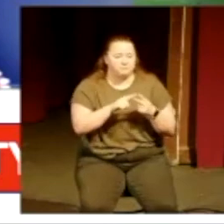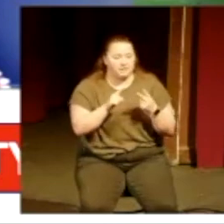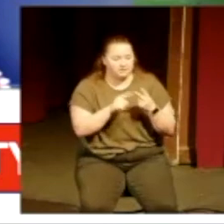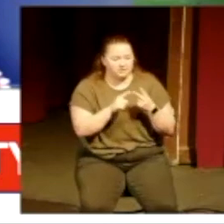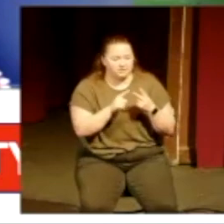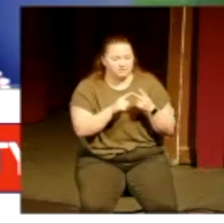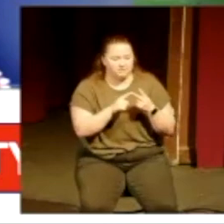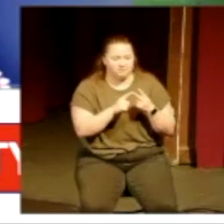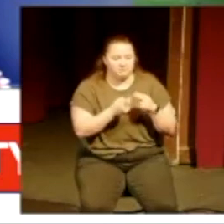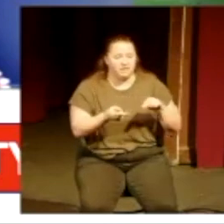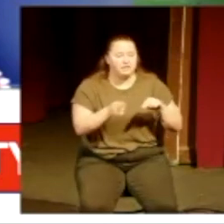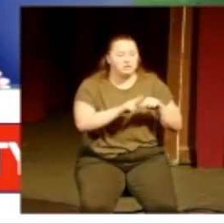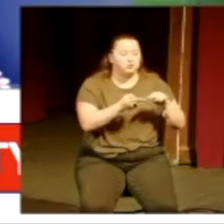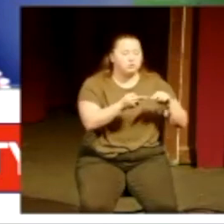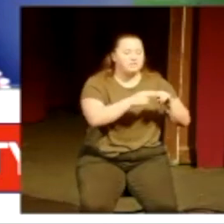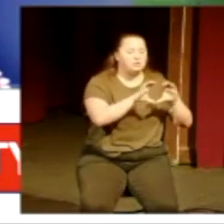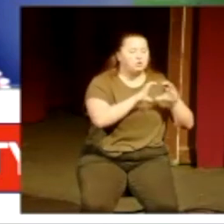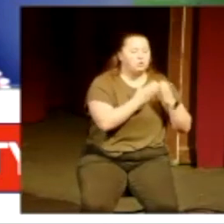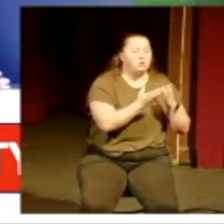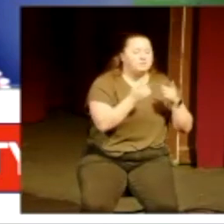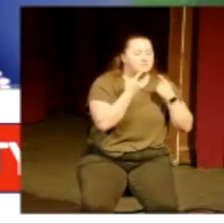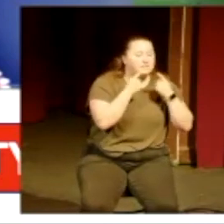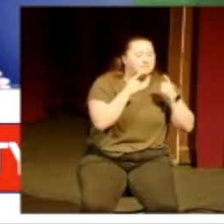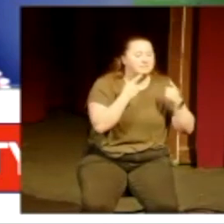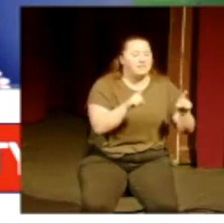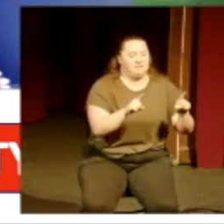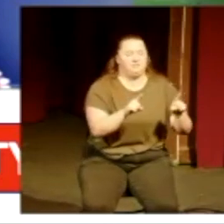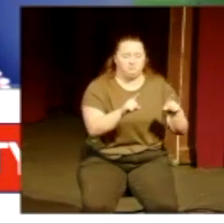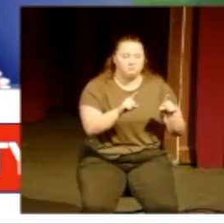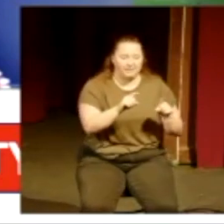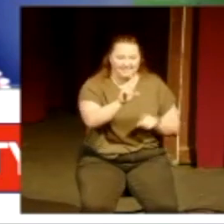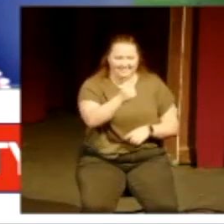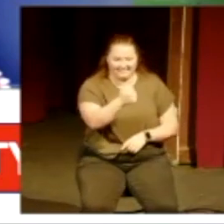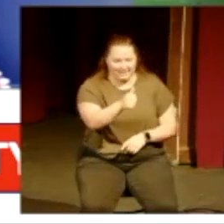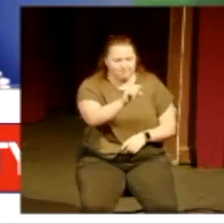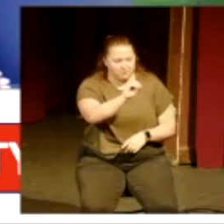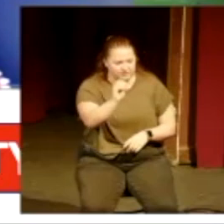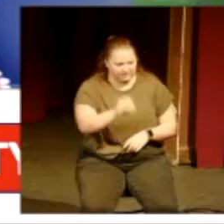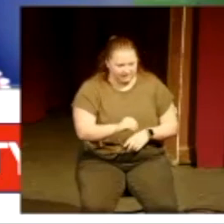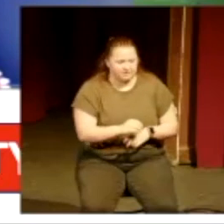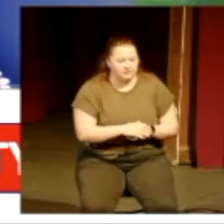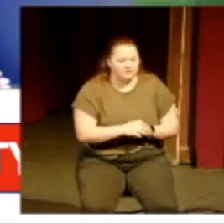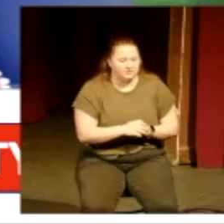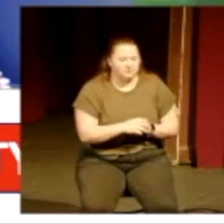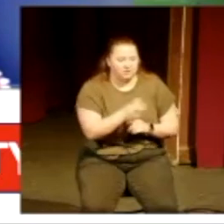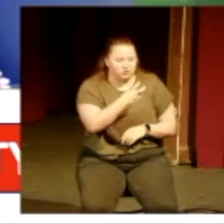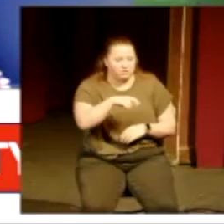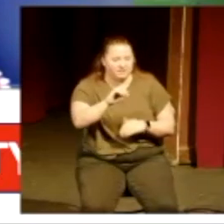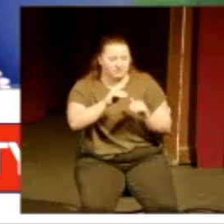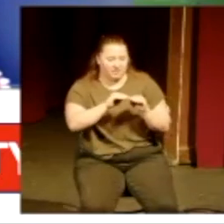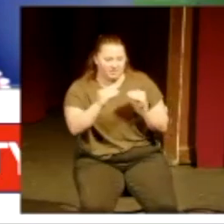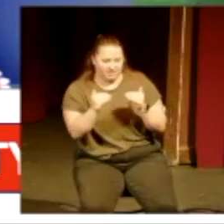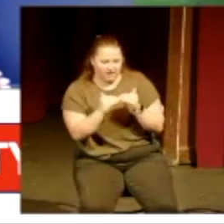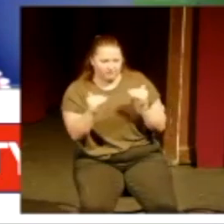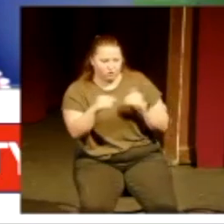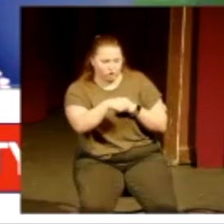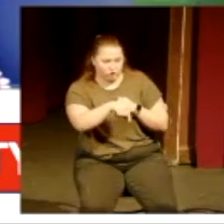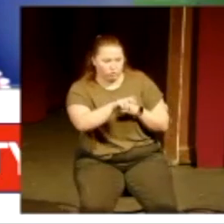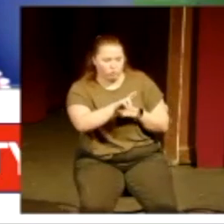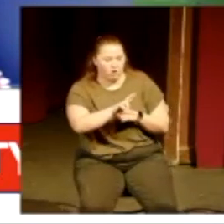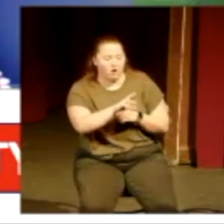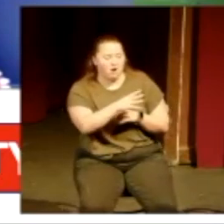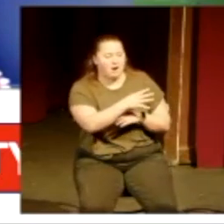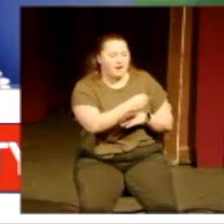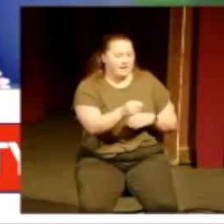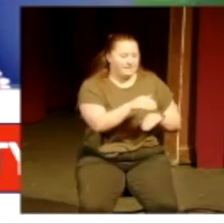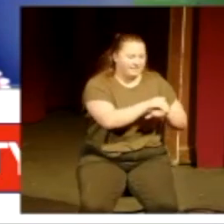the course success rate by 10% of our disproportionately impacted groups in their transfer level QR and their transfer level English in